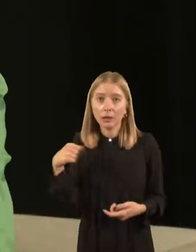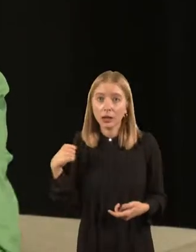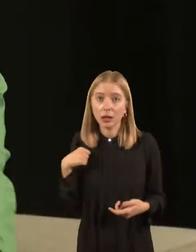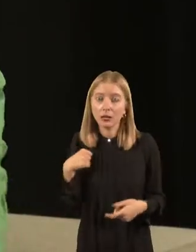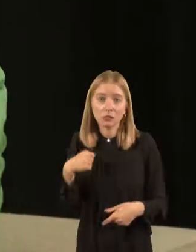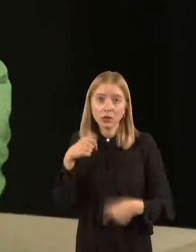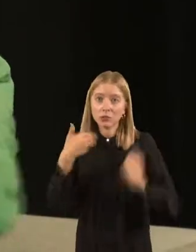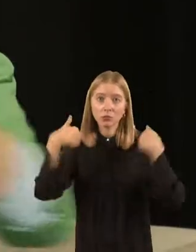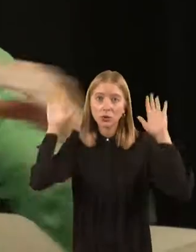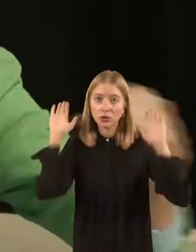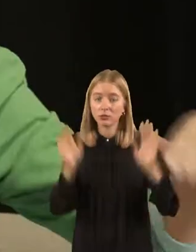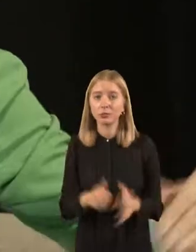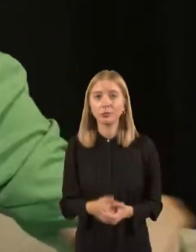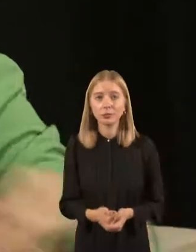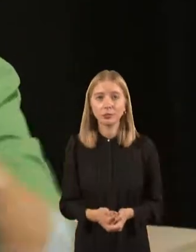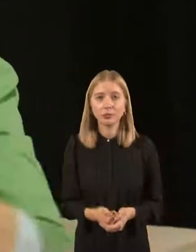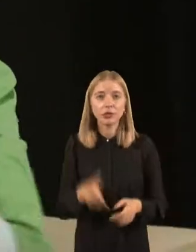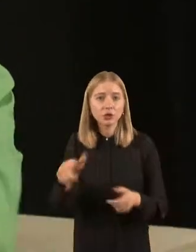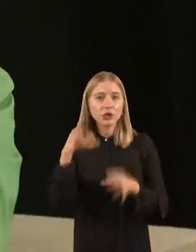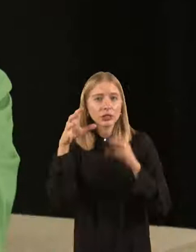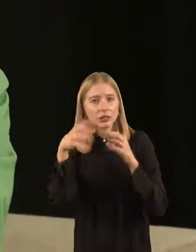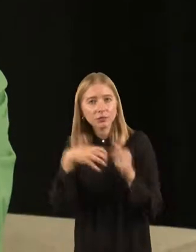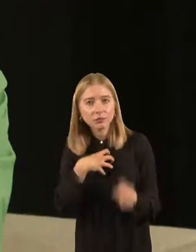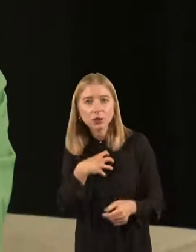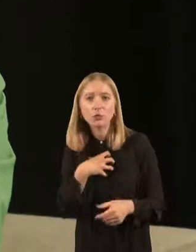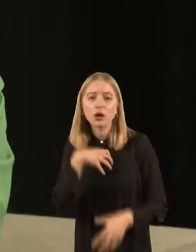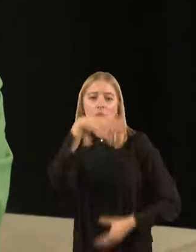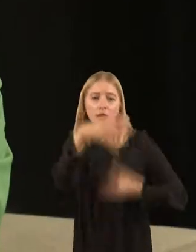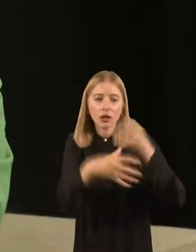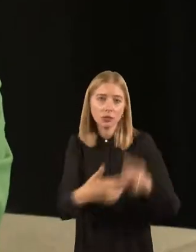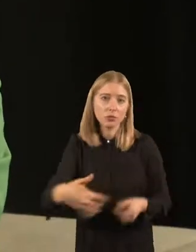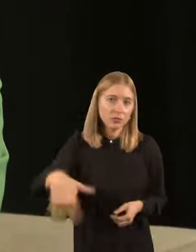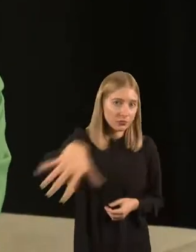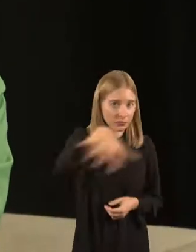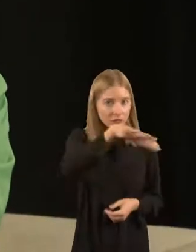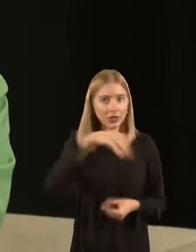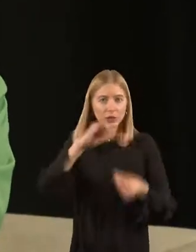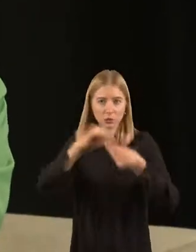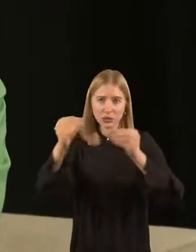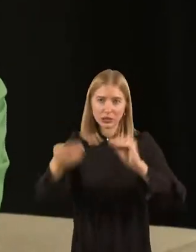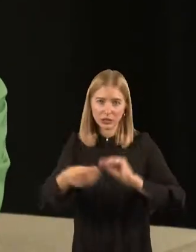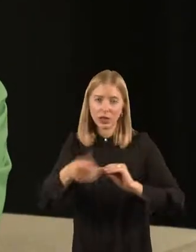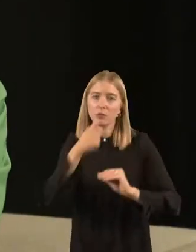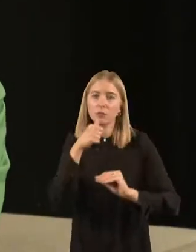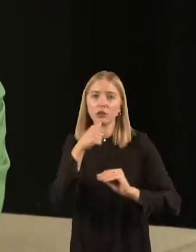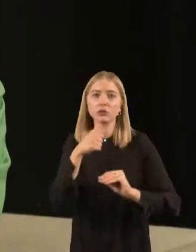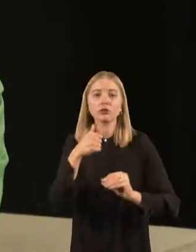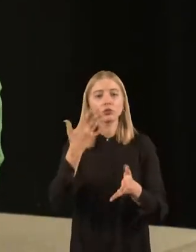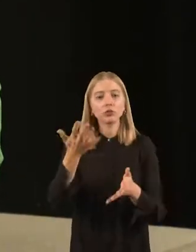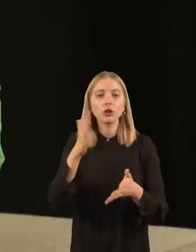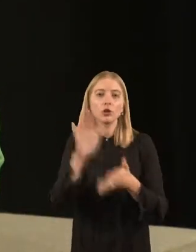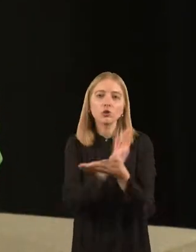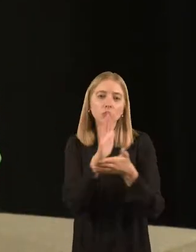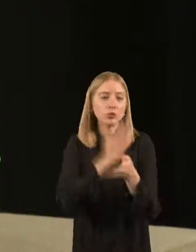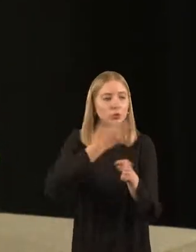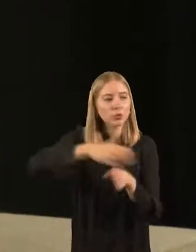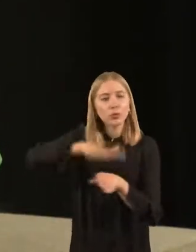it is impossible to have a circular economy on a local scale.